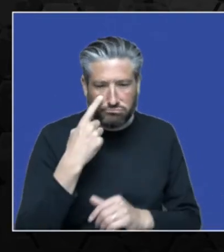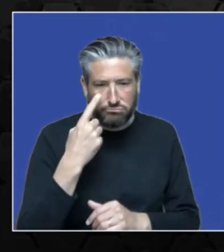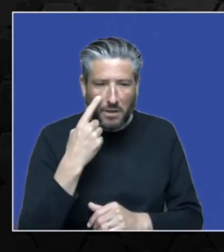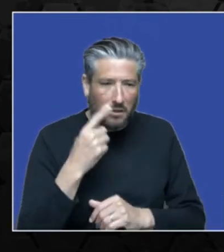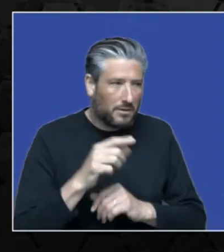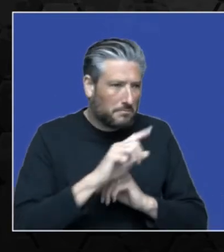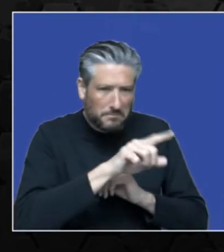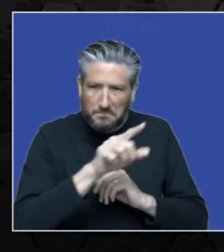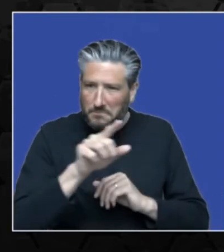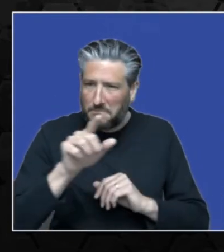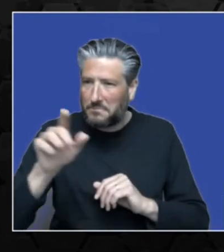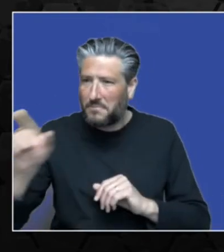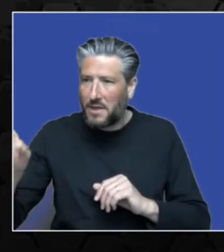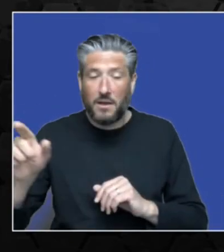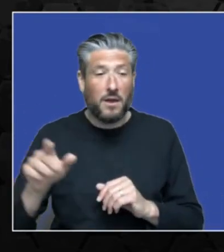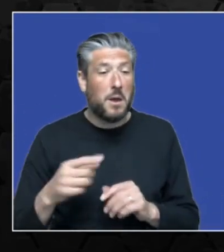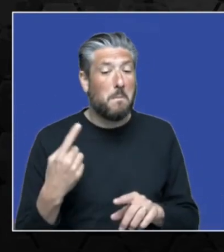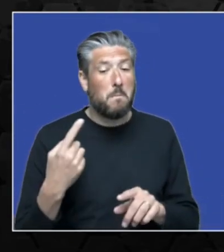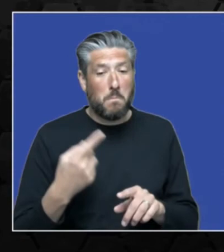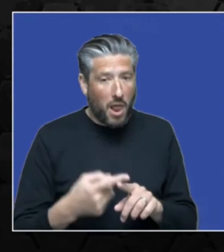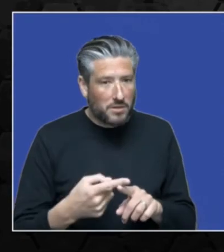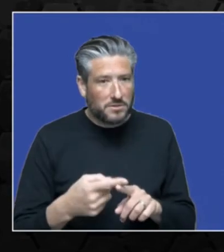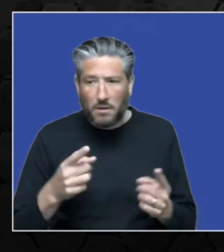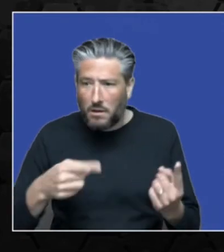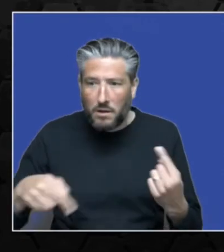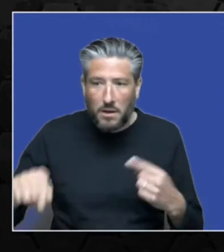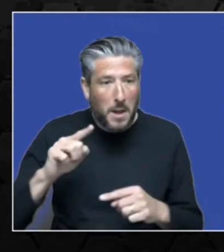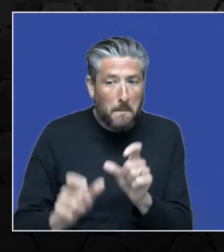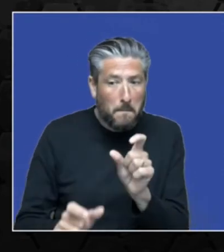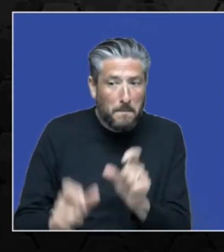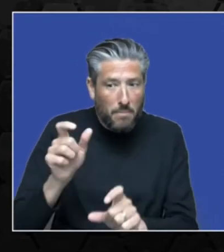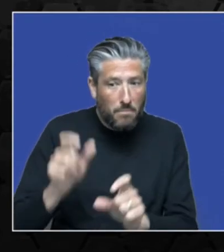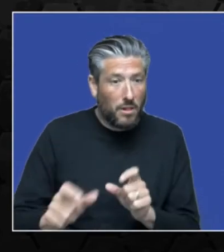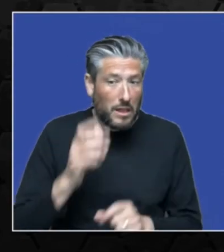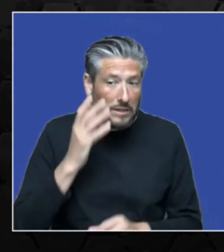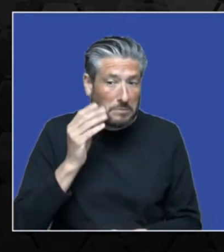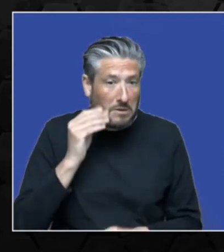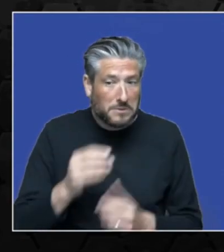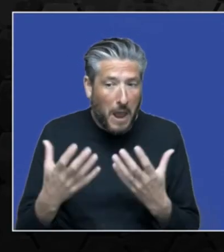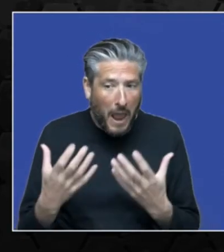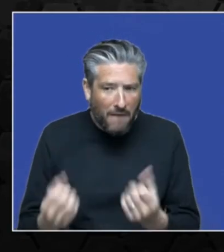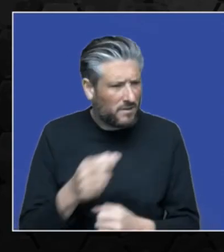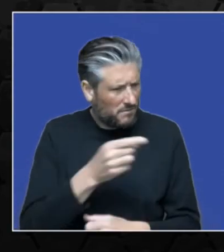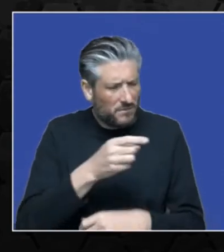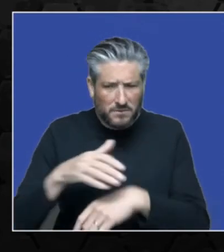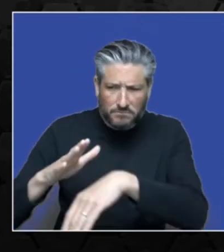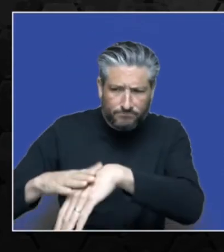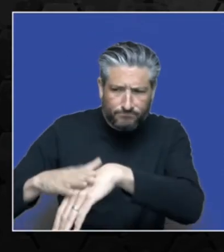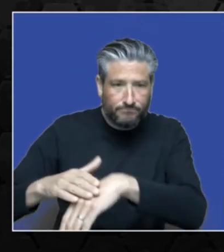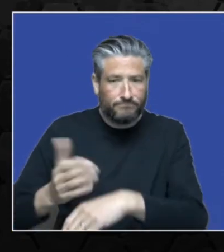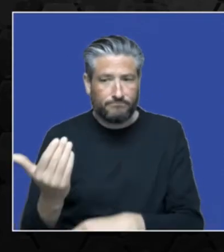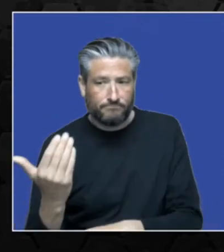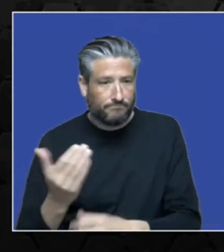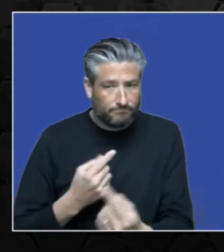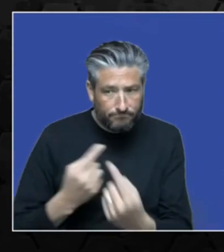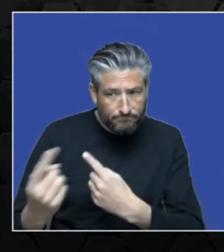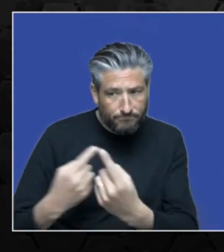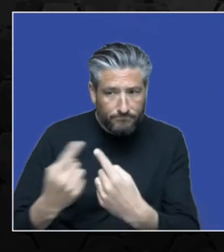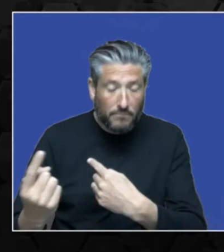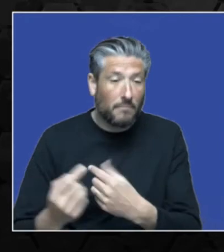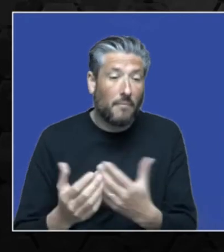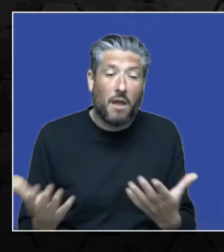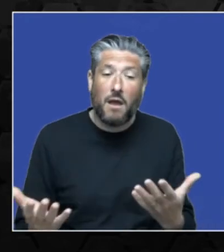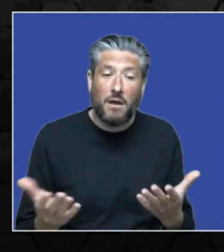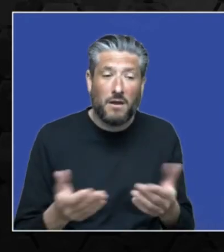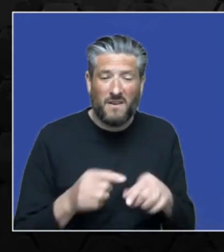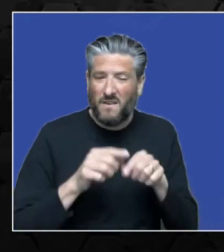actually already in that domain and learn from their experiences, because everyone learns differently. Some people like learning from documentation, some people